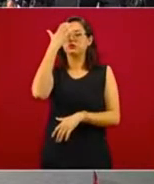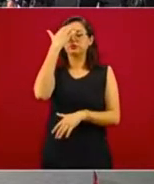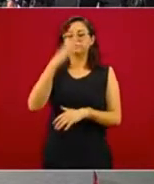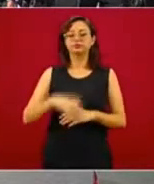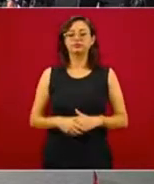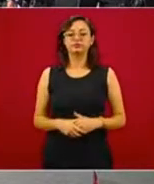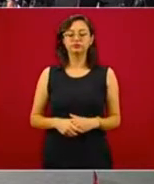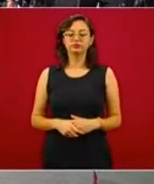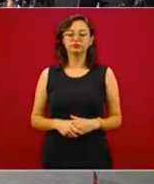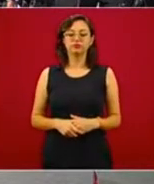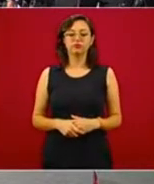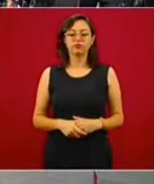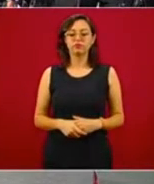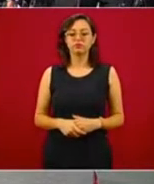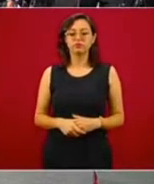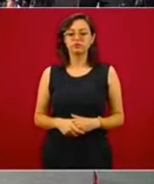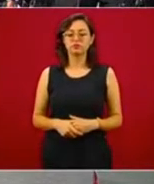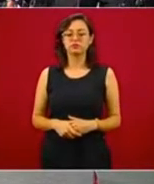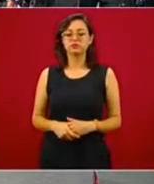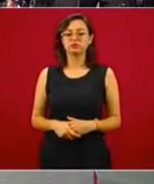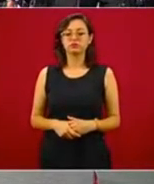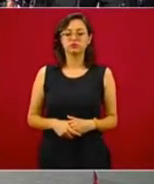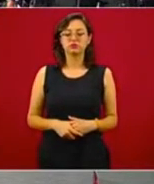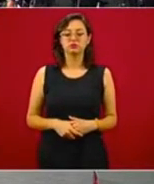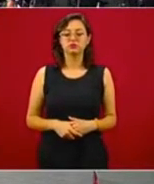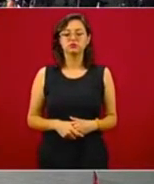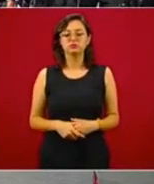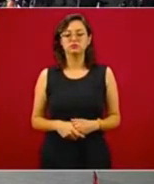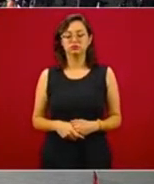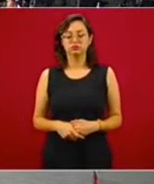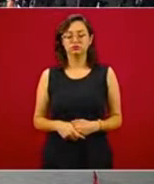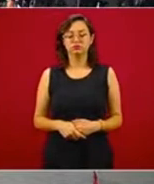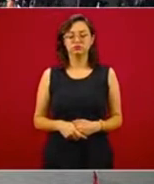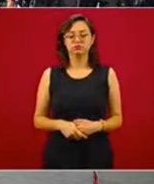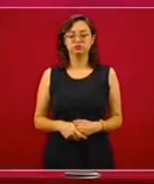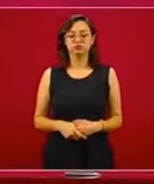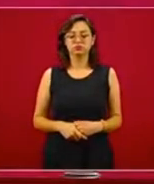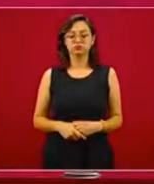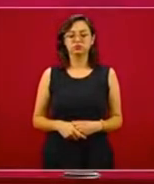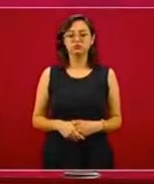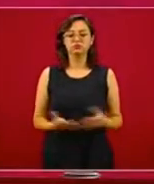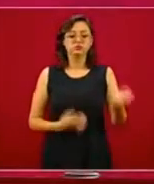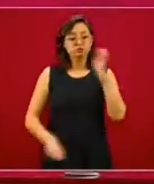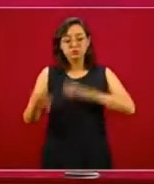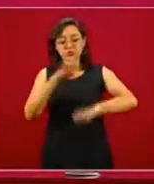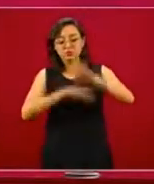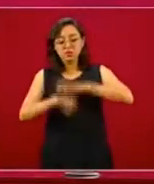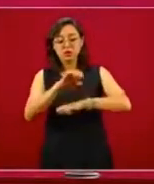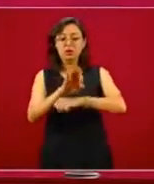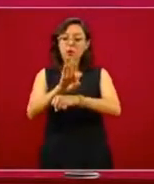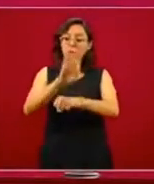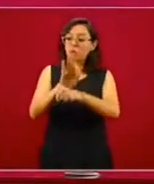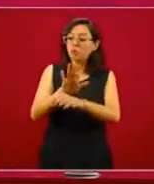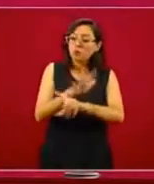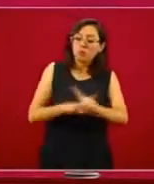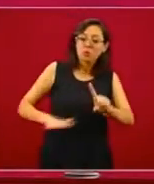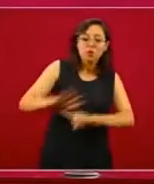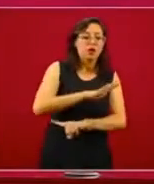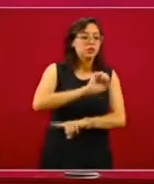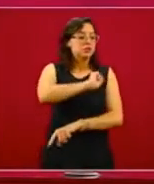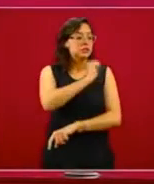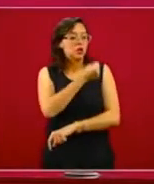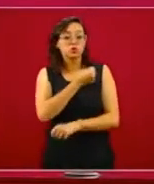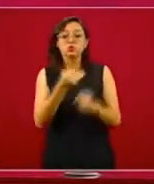very practical topics that we need to know whenever we have the list of assessment with